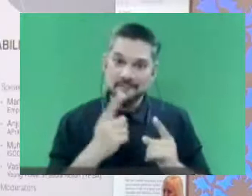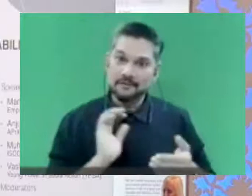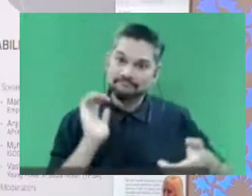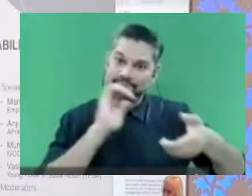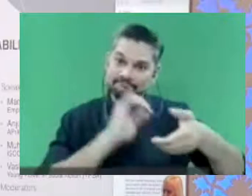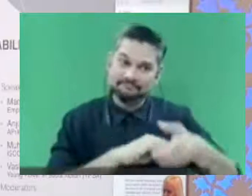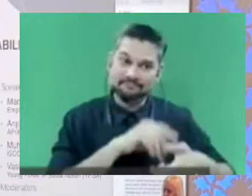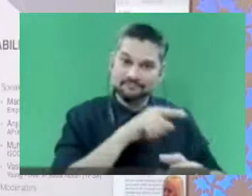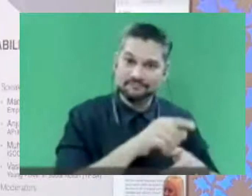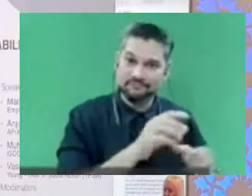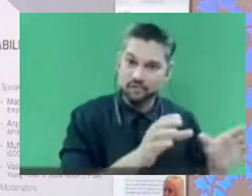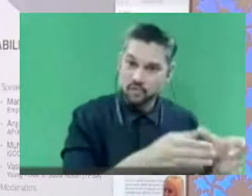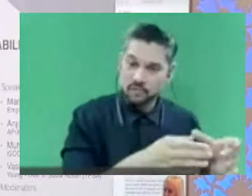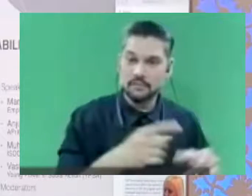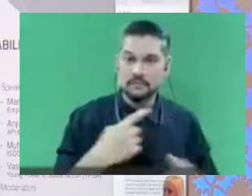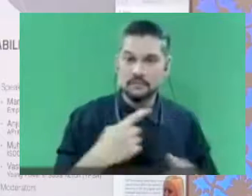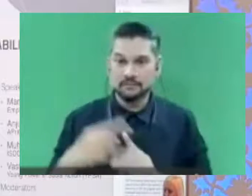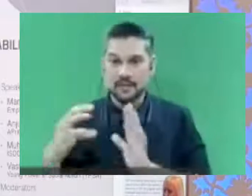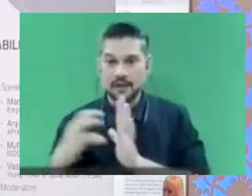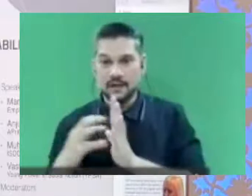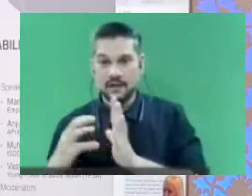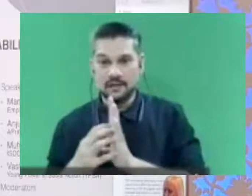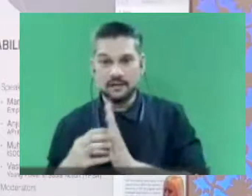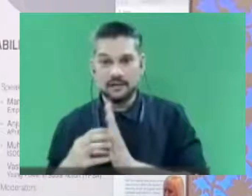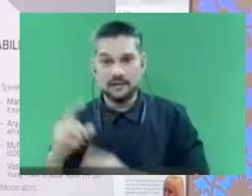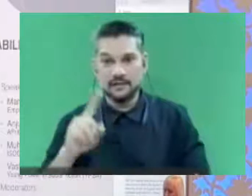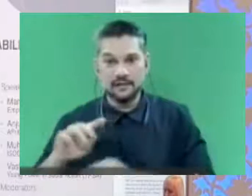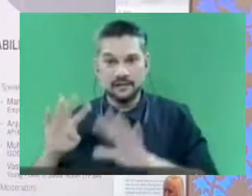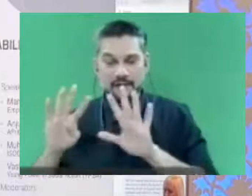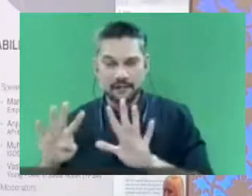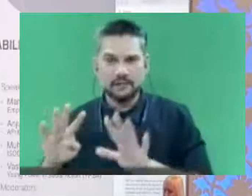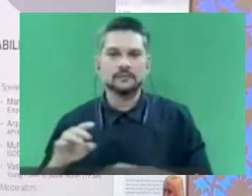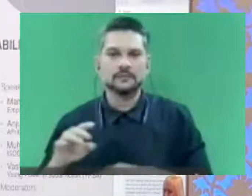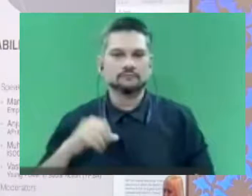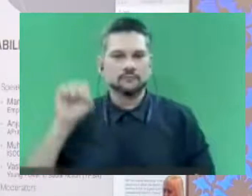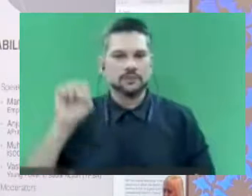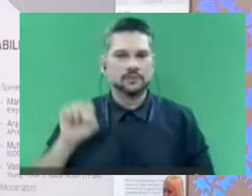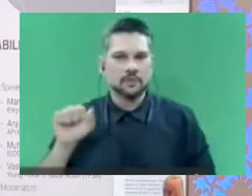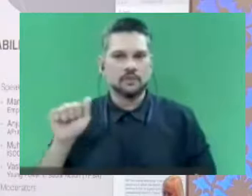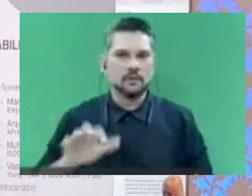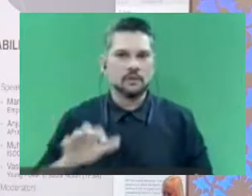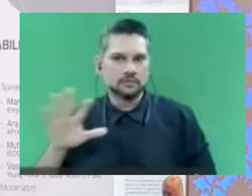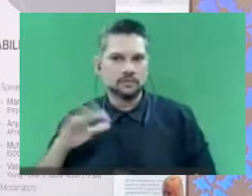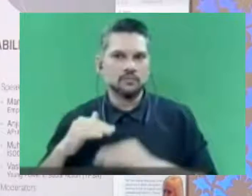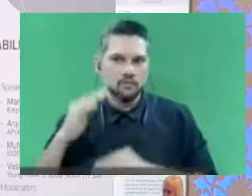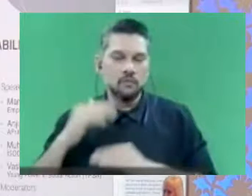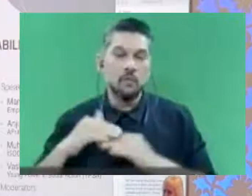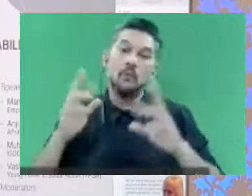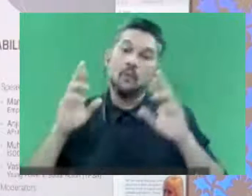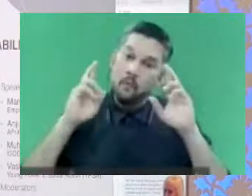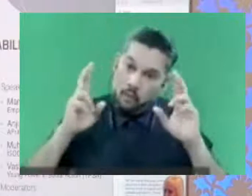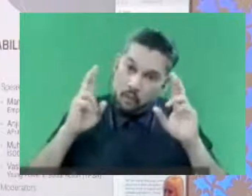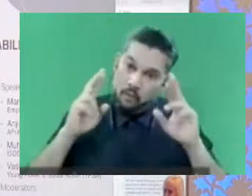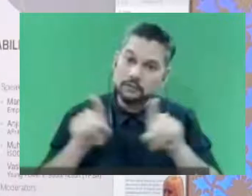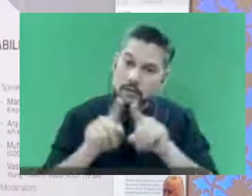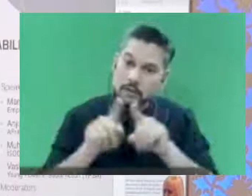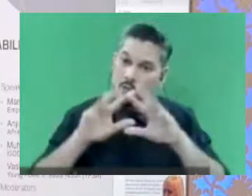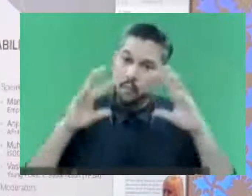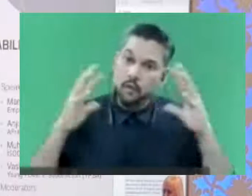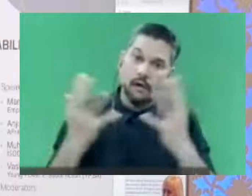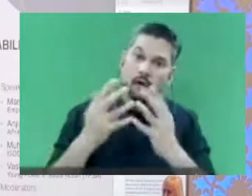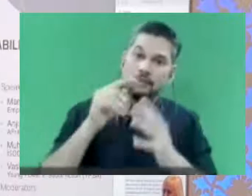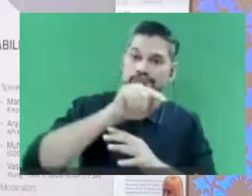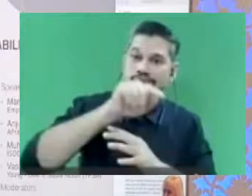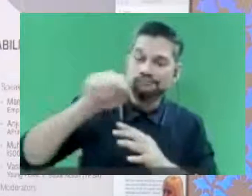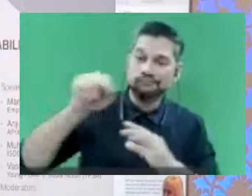19, we are starting in South Asia and hopefully we'll be able to bring it to the other part of the world as well. So that's